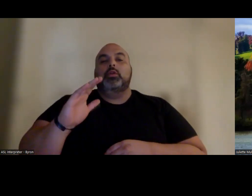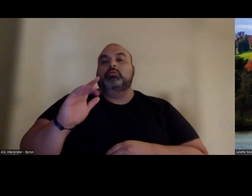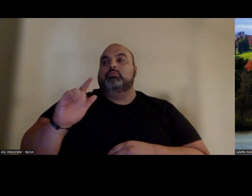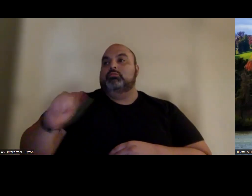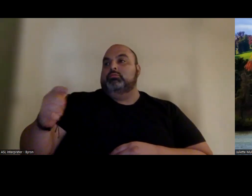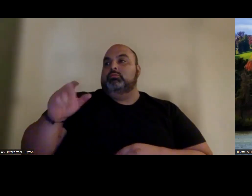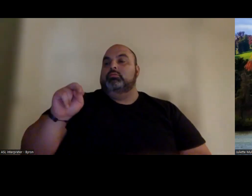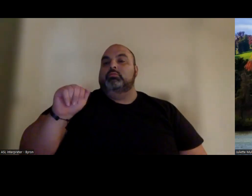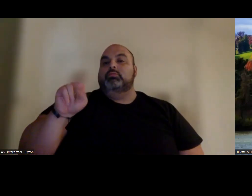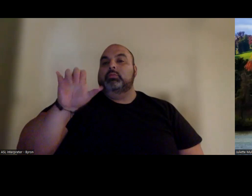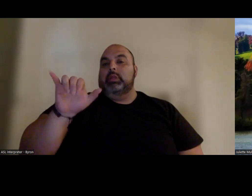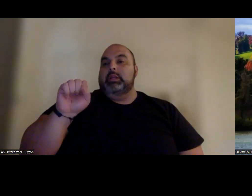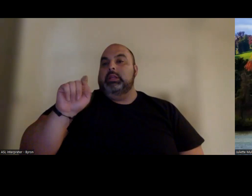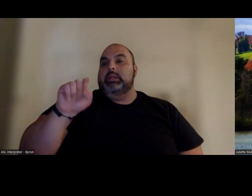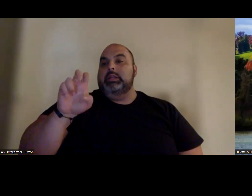Stevens.